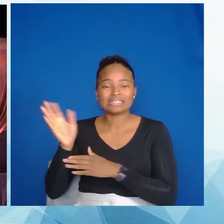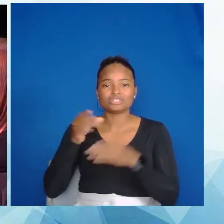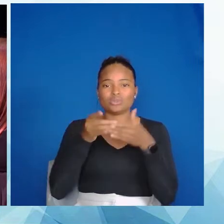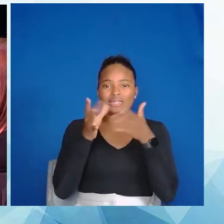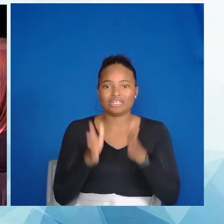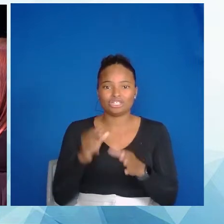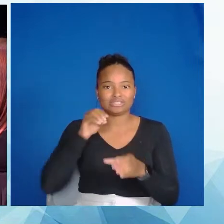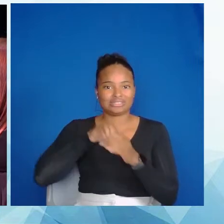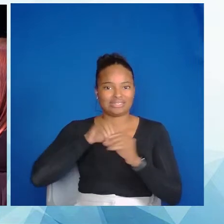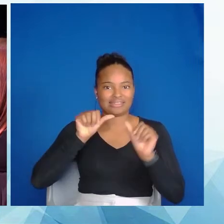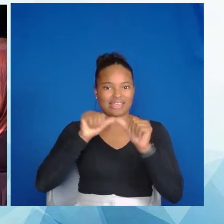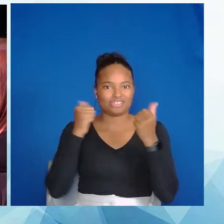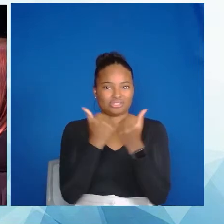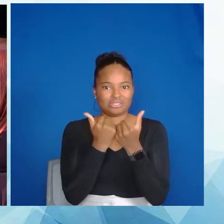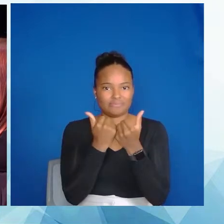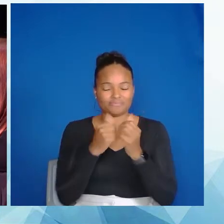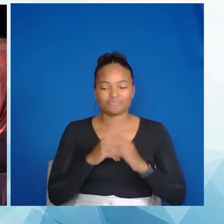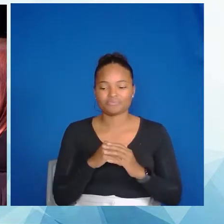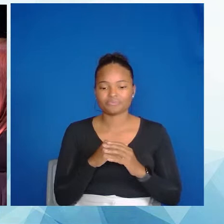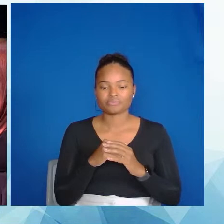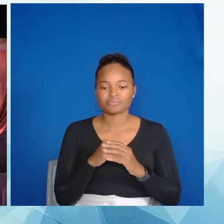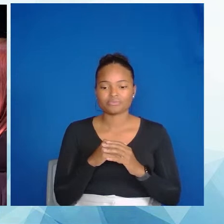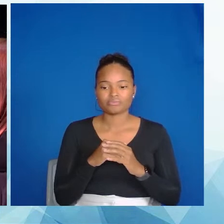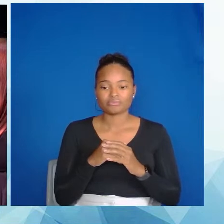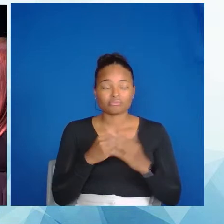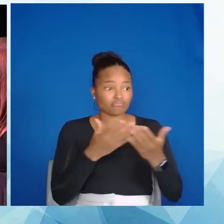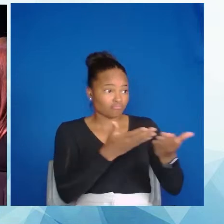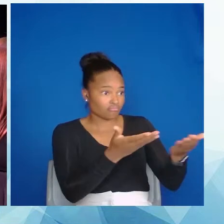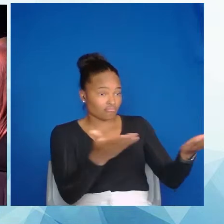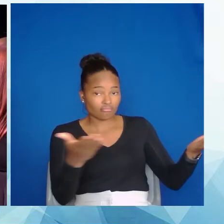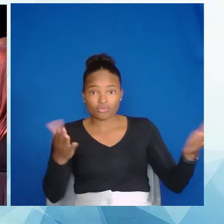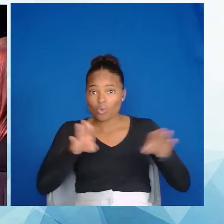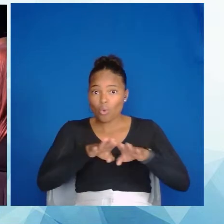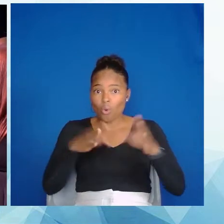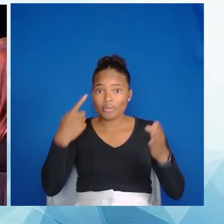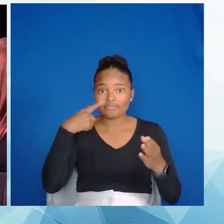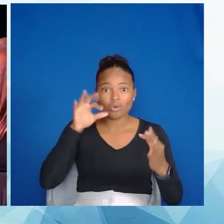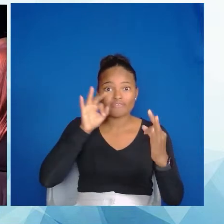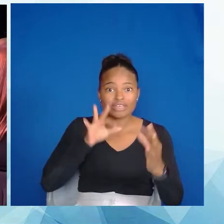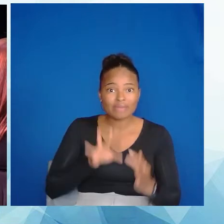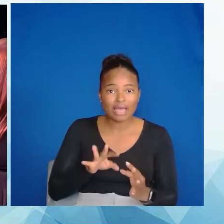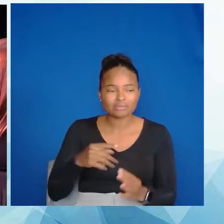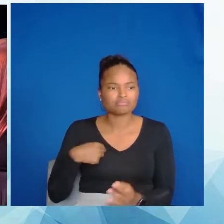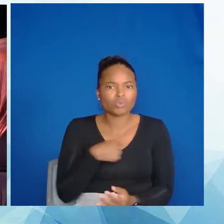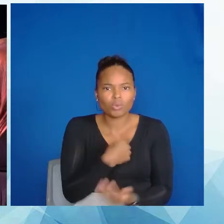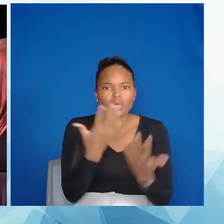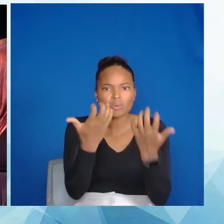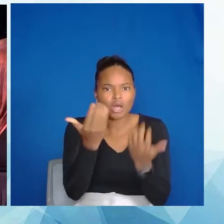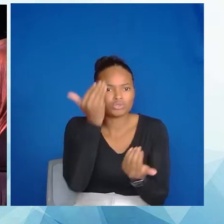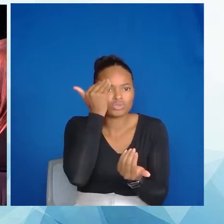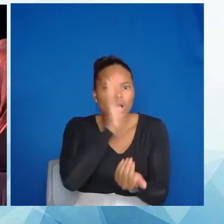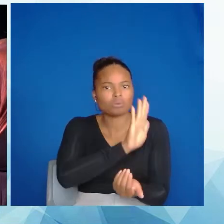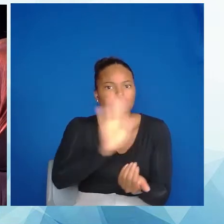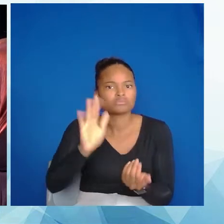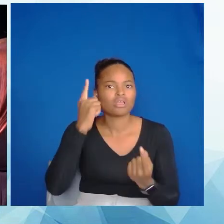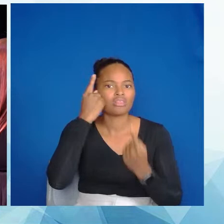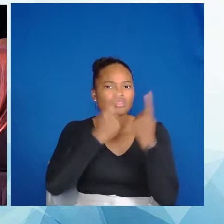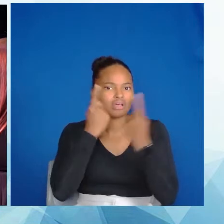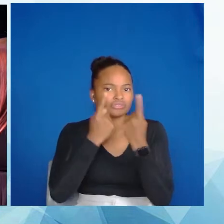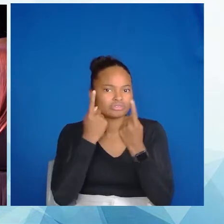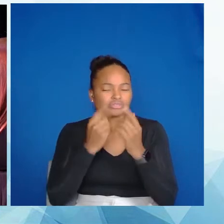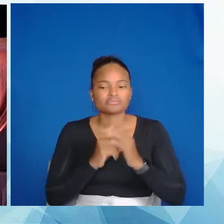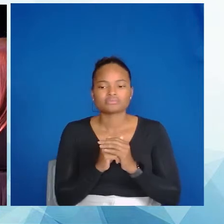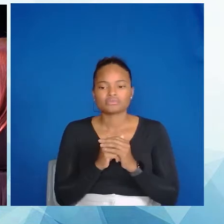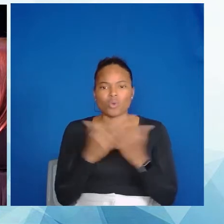agency, and we opened it up to feedback. We want to hear from them about what needs to